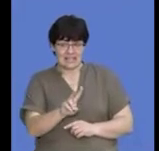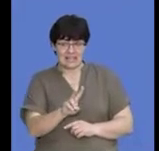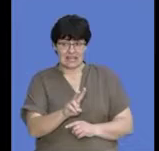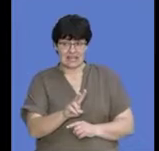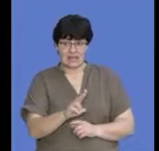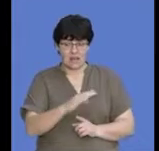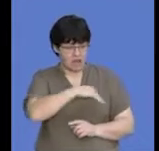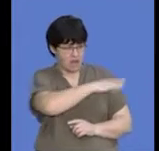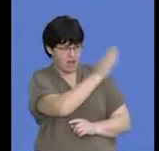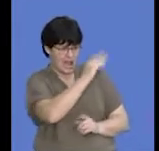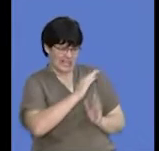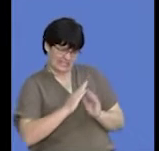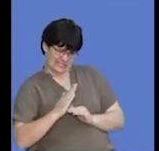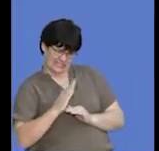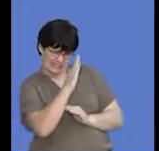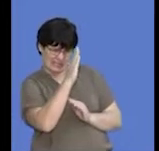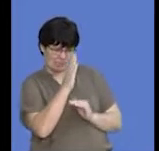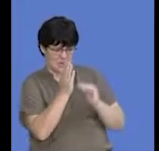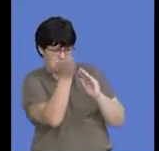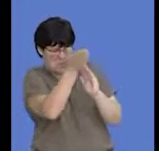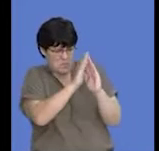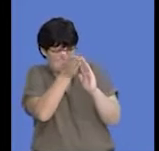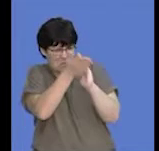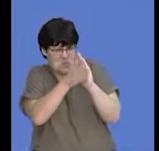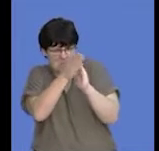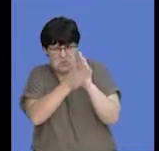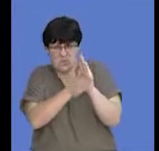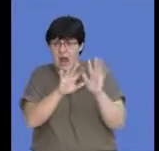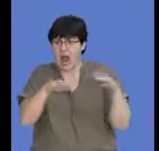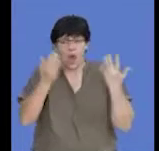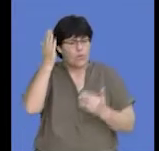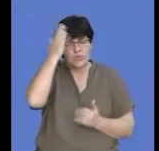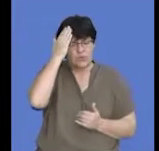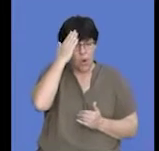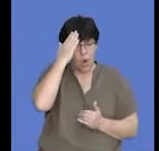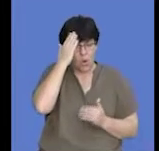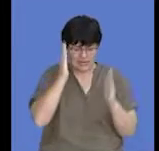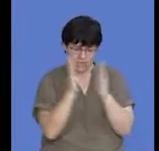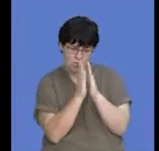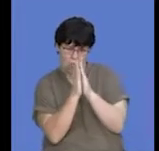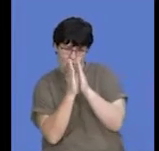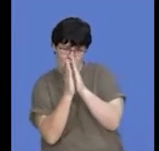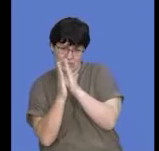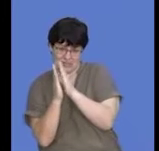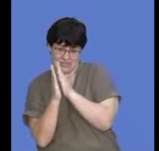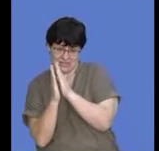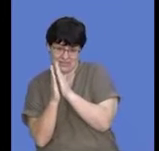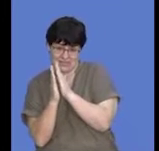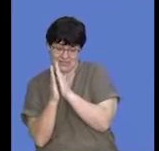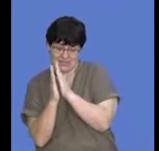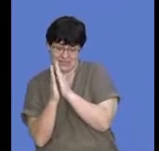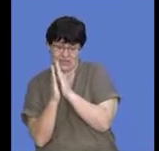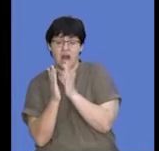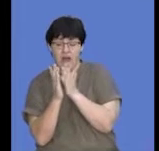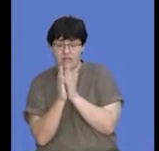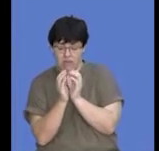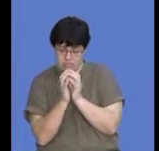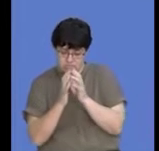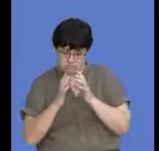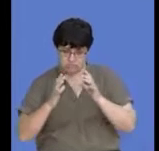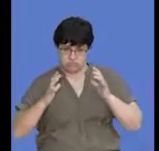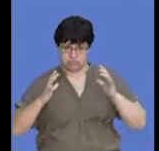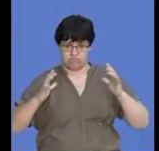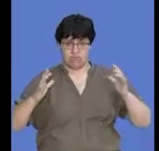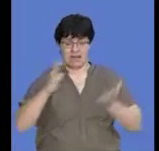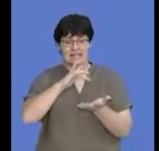this slope how steep the contours are. How do we know this? The contours are close together. As you move further out